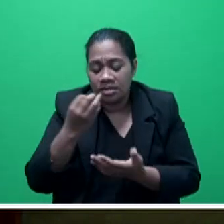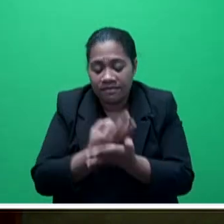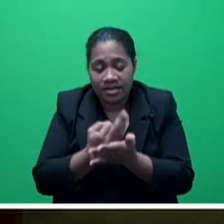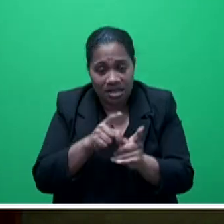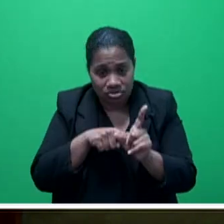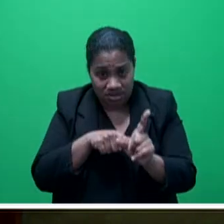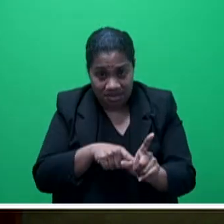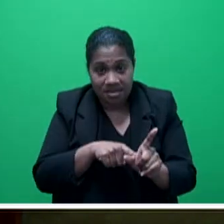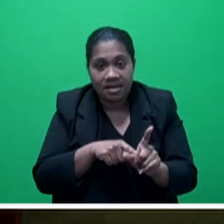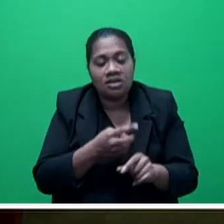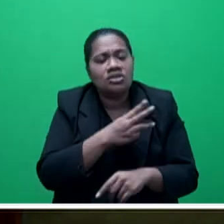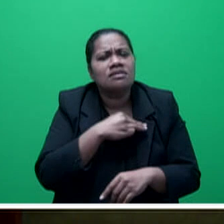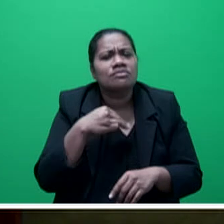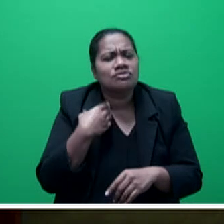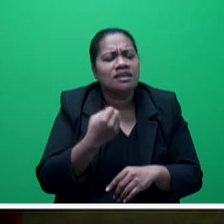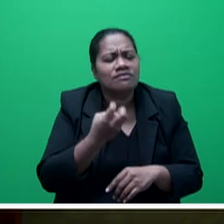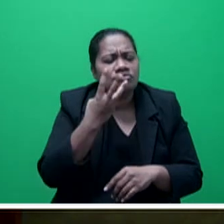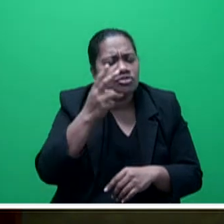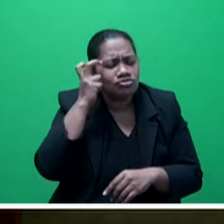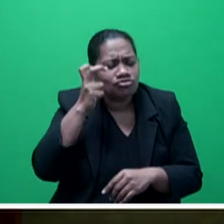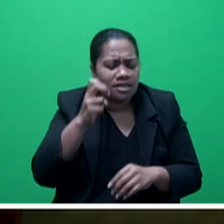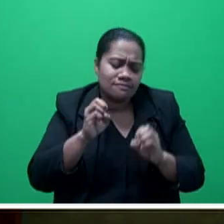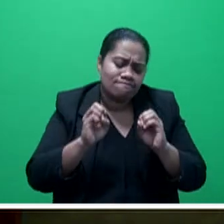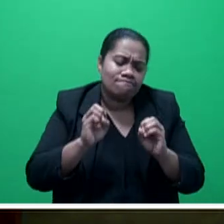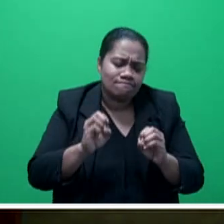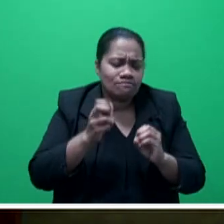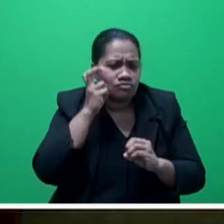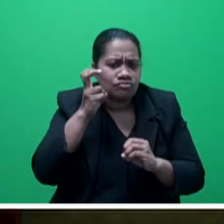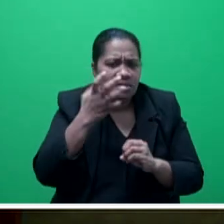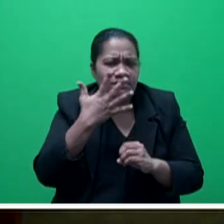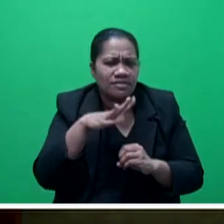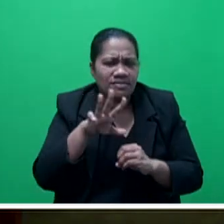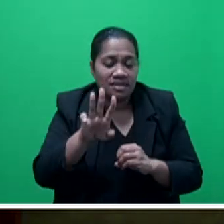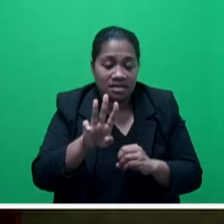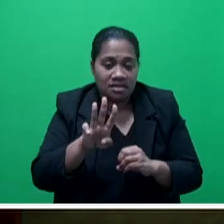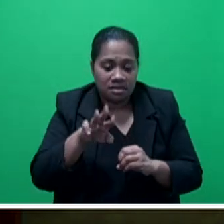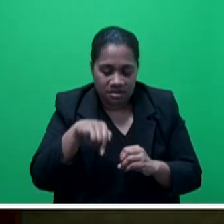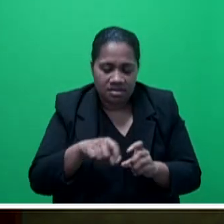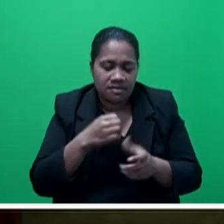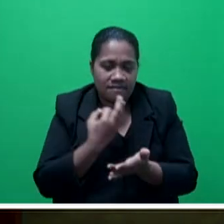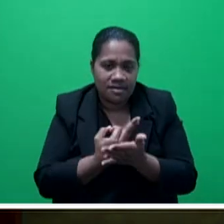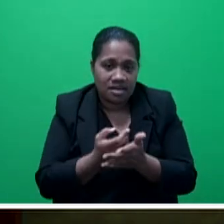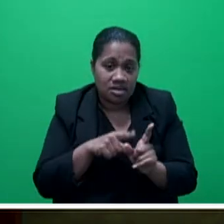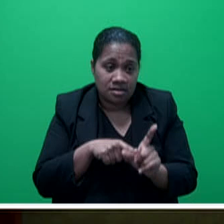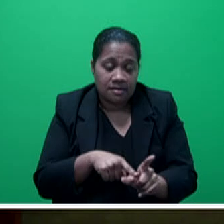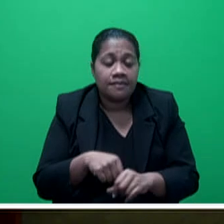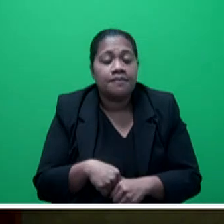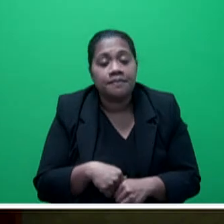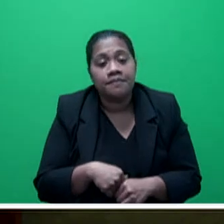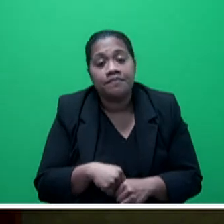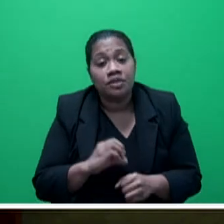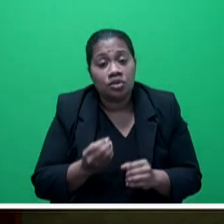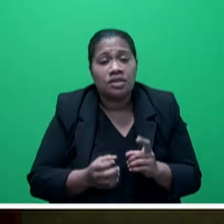carried out 3 LPO training and trained 53 LPOs in this financial year. LPOs trained included staff from